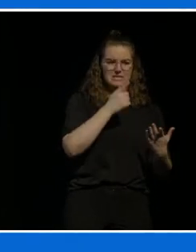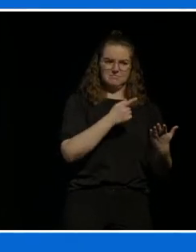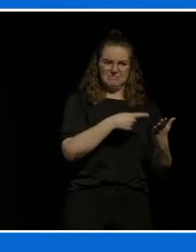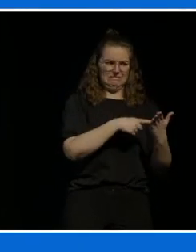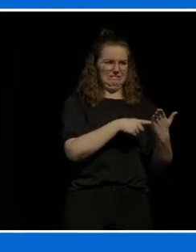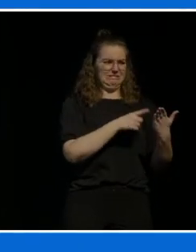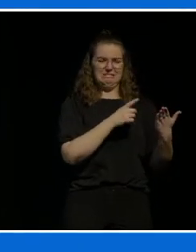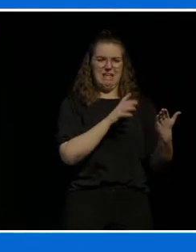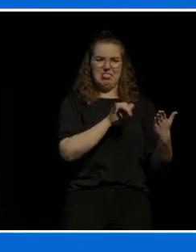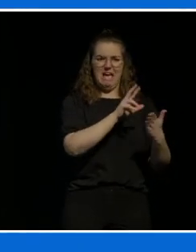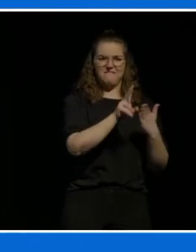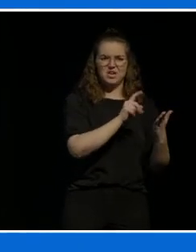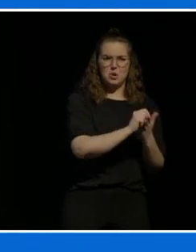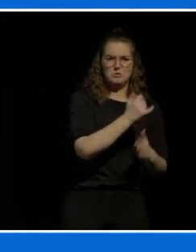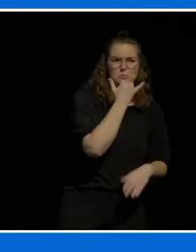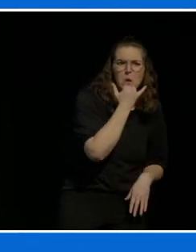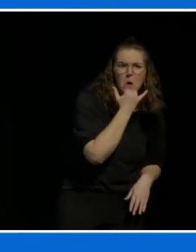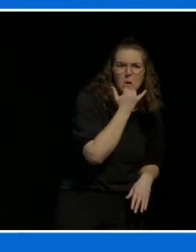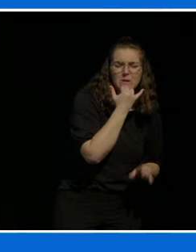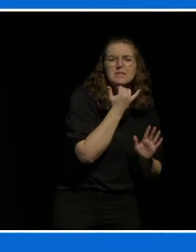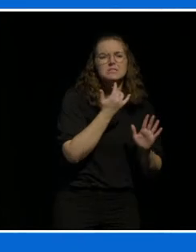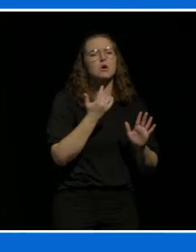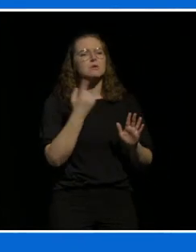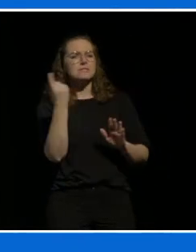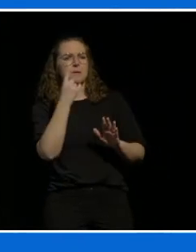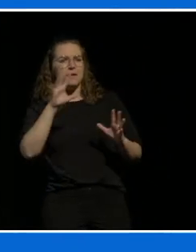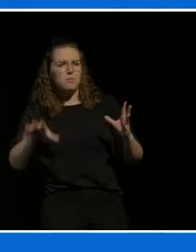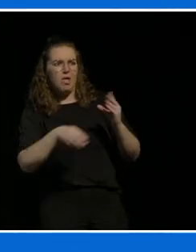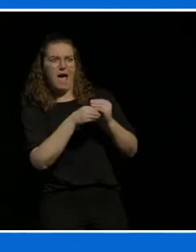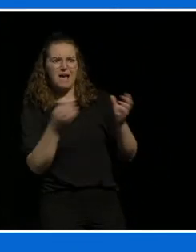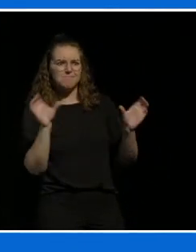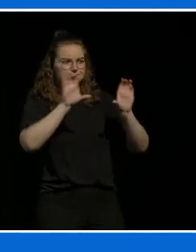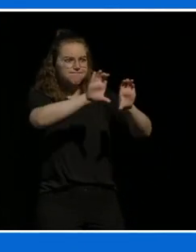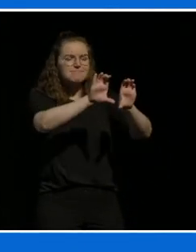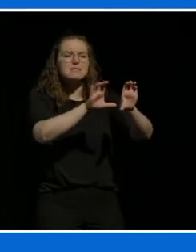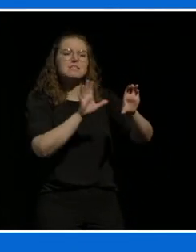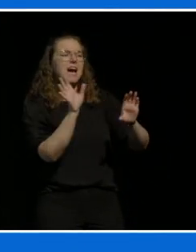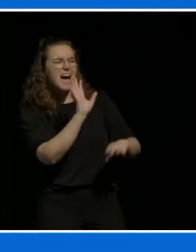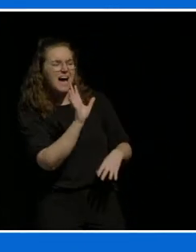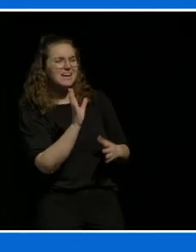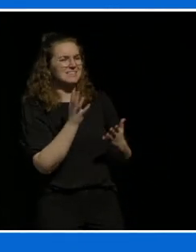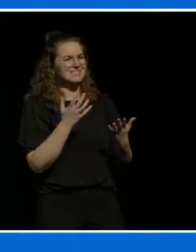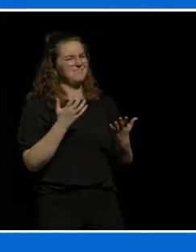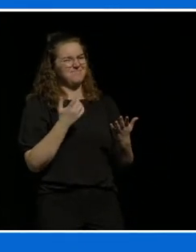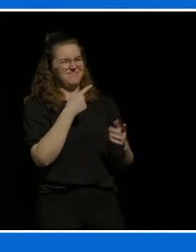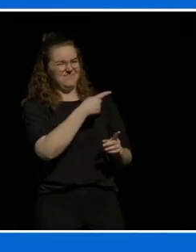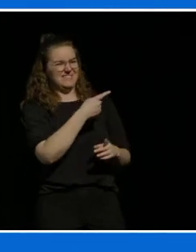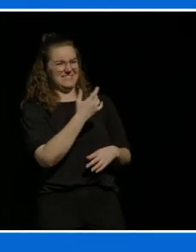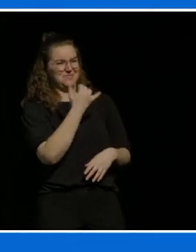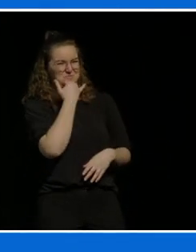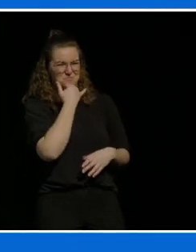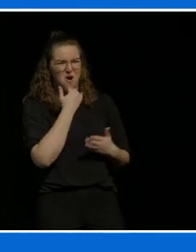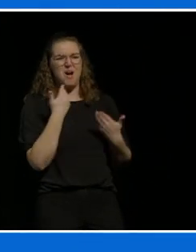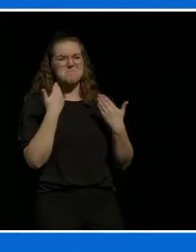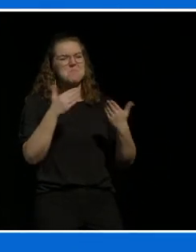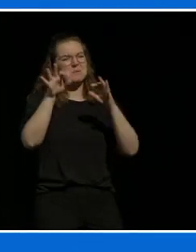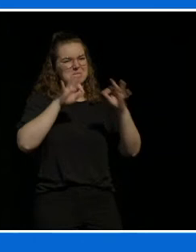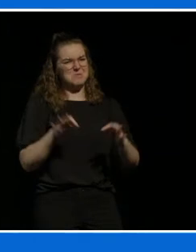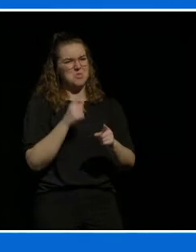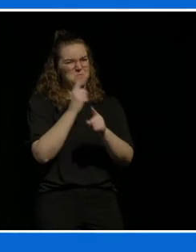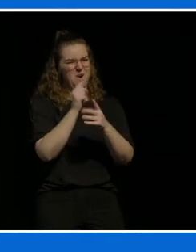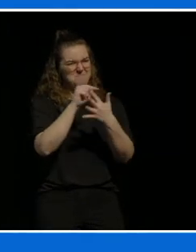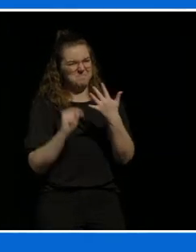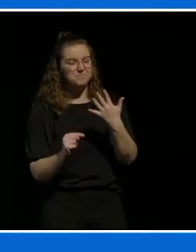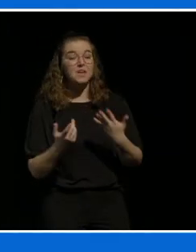hard to do because that means there needs to be a lot of people out there. And then three, I think it's all of us. And I think we all have an individual responsibility to understand